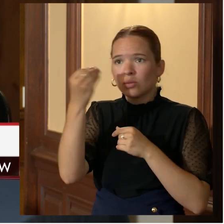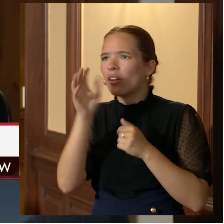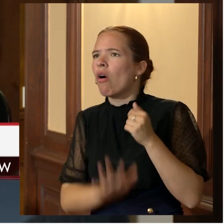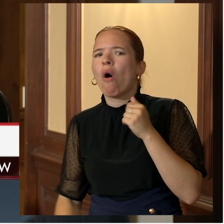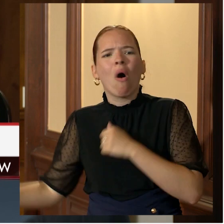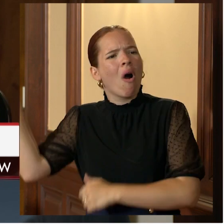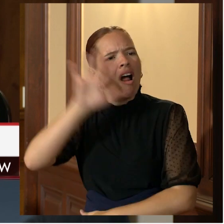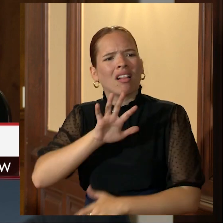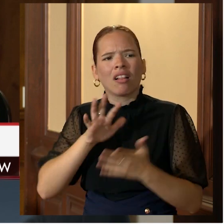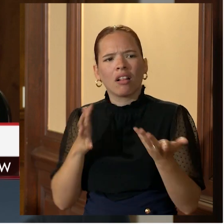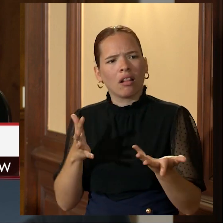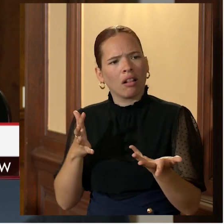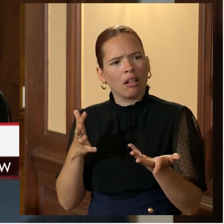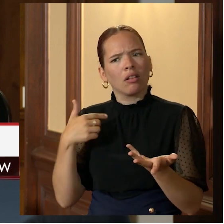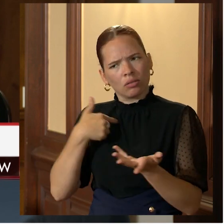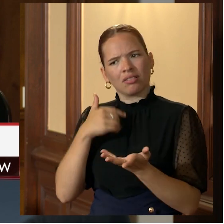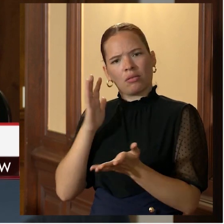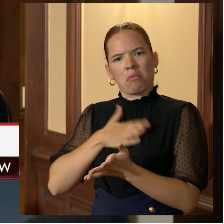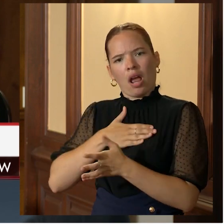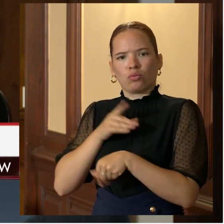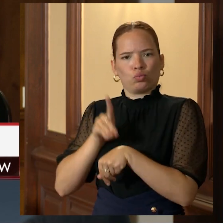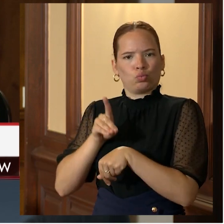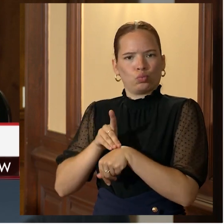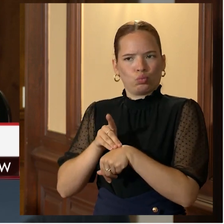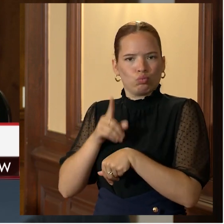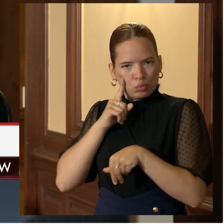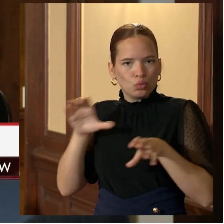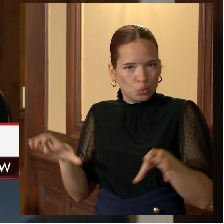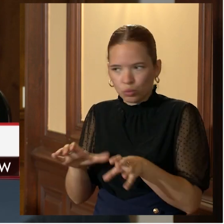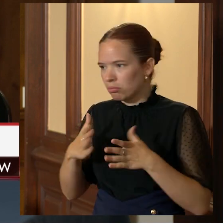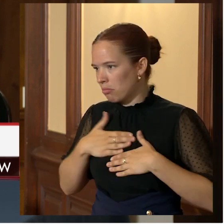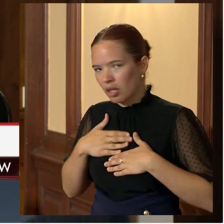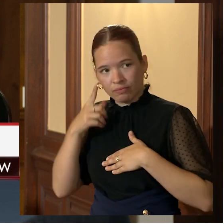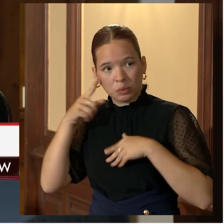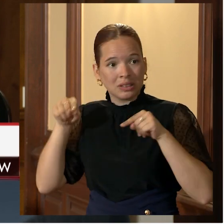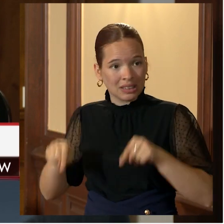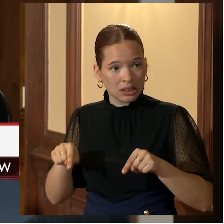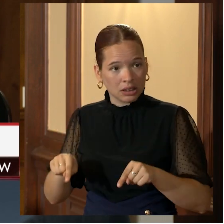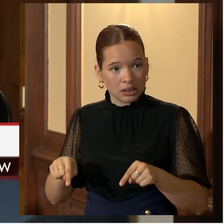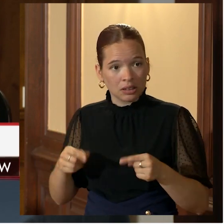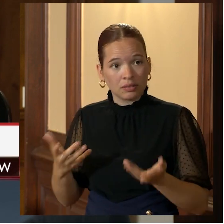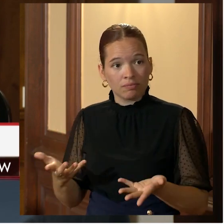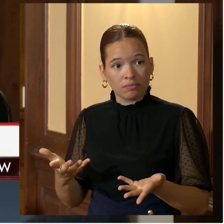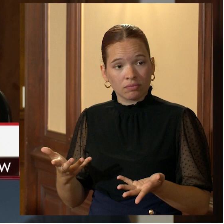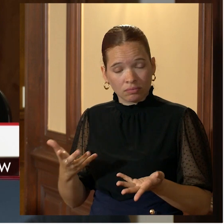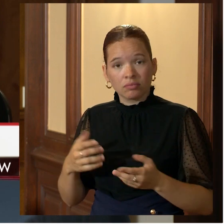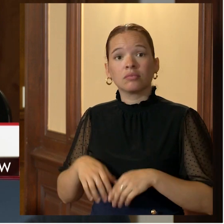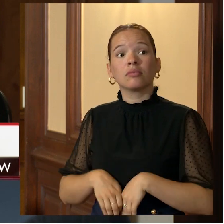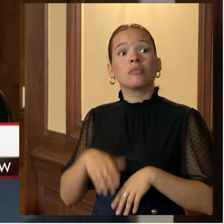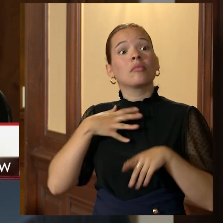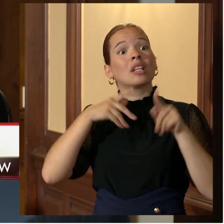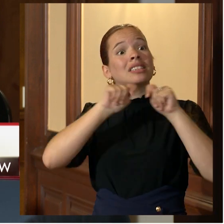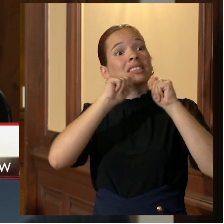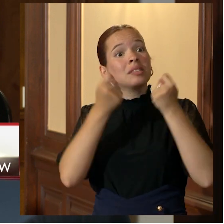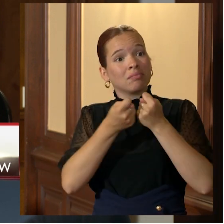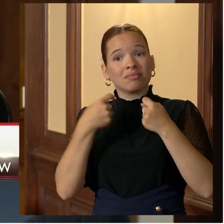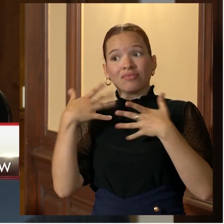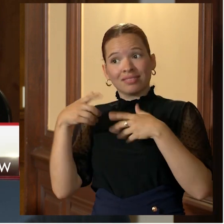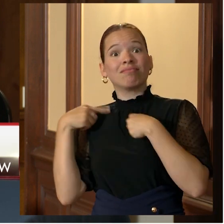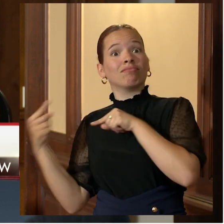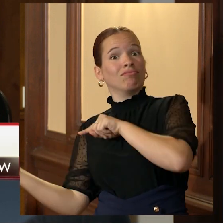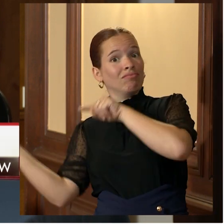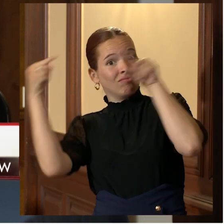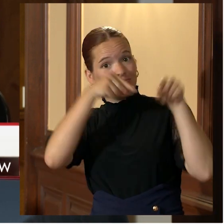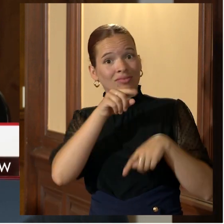we did a landmark action by going to West Virginia and having the very first D.C. statehood resolution